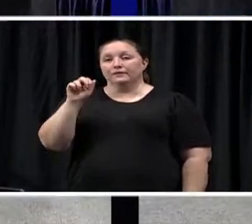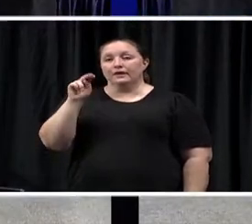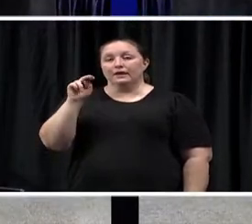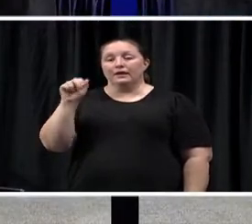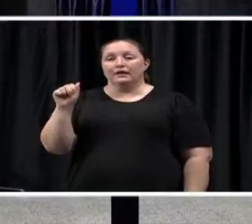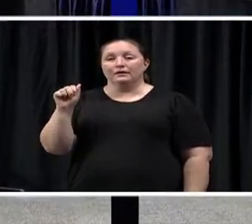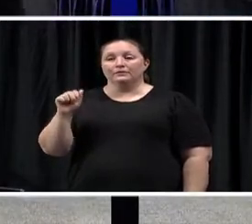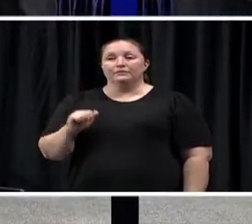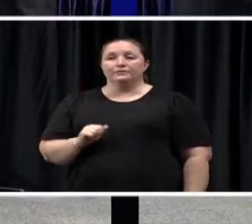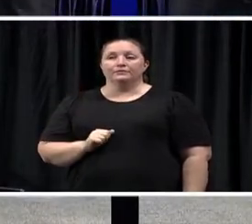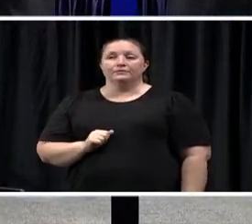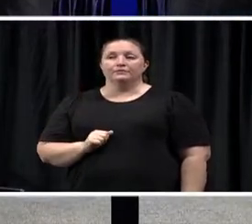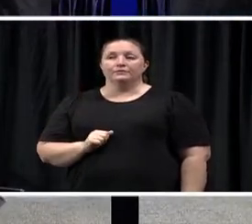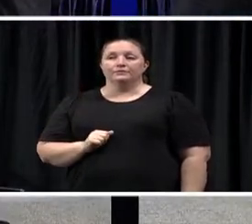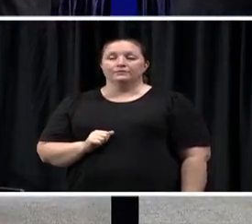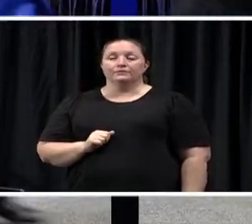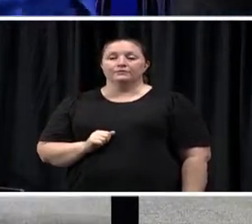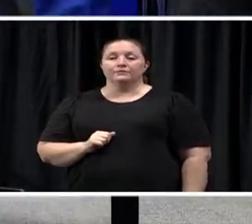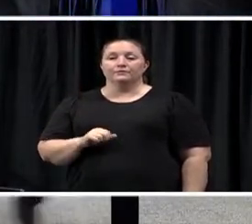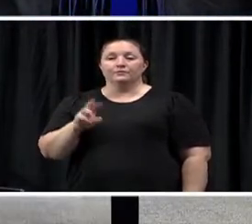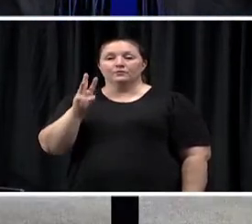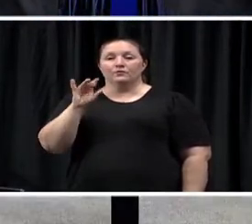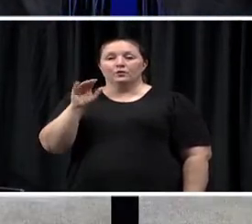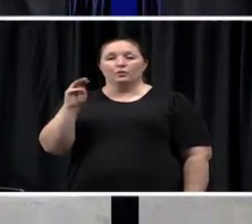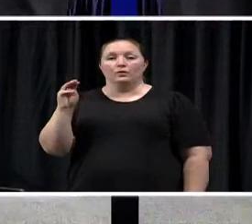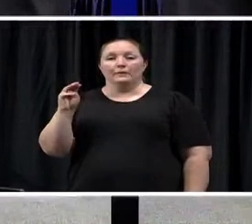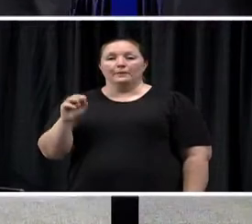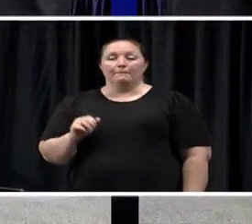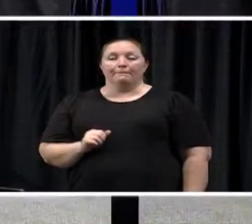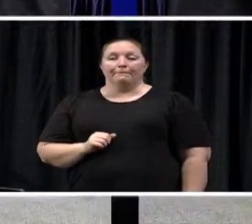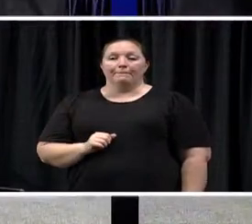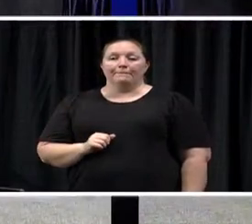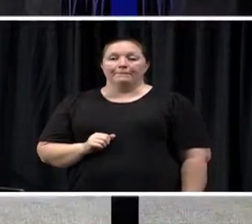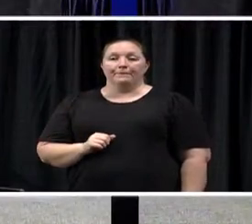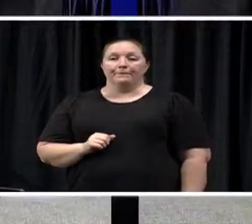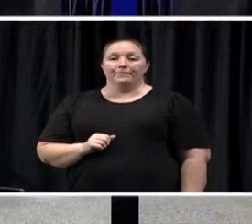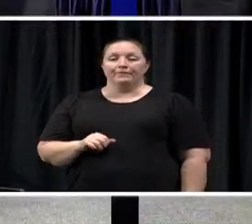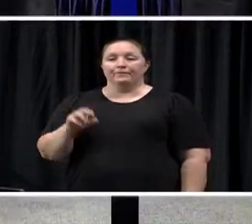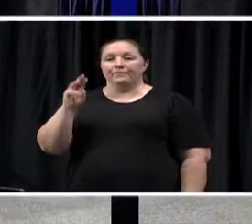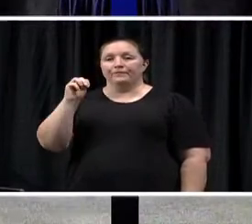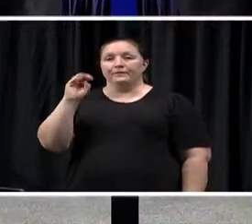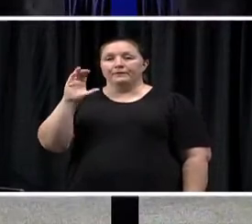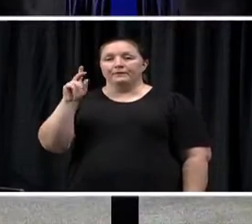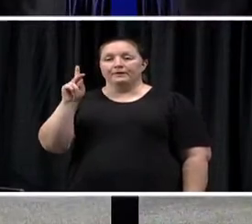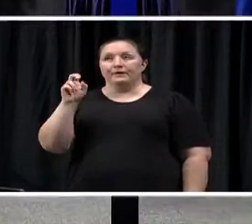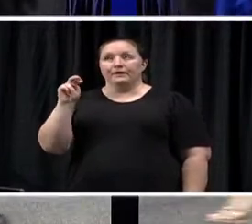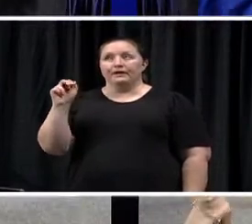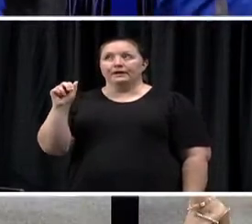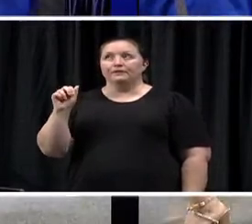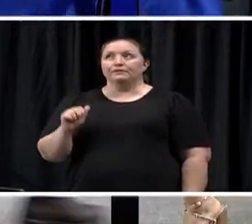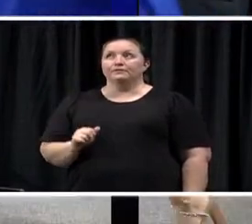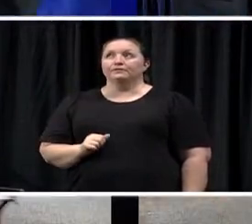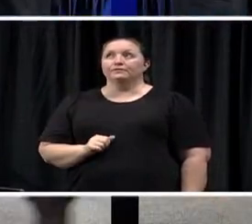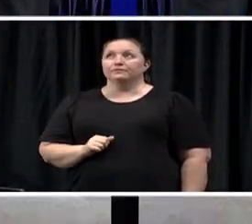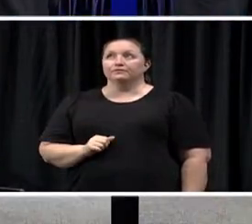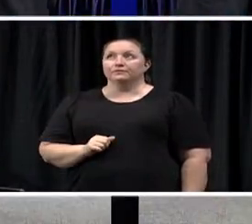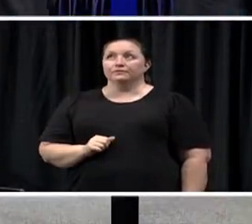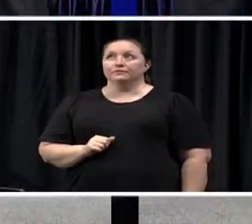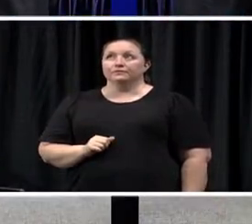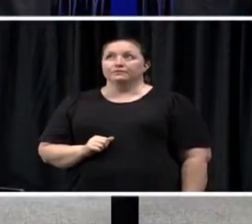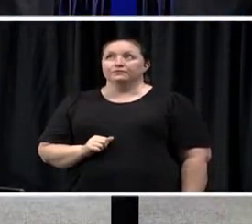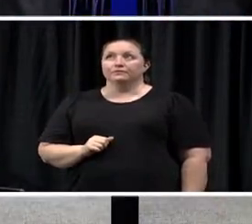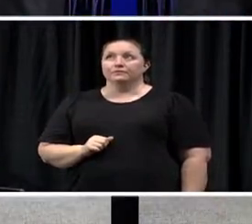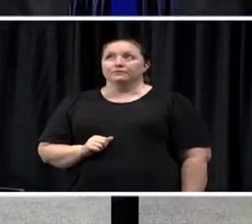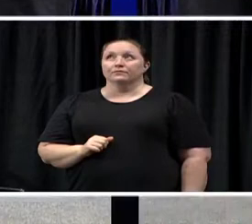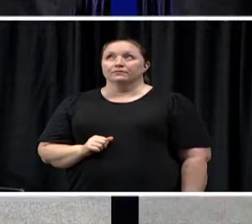Romero Mejia. William Willis Rutherford. McKenna Joy Rose. Sachs.